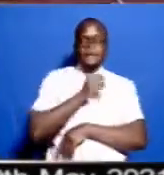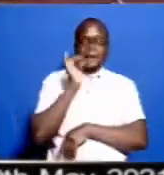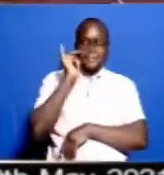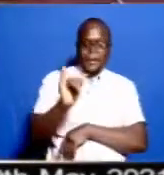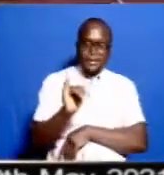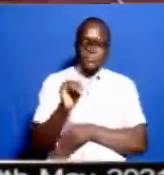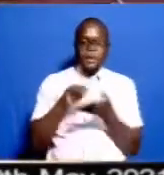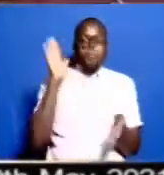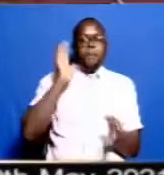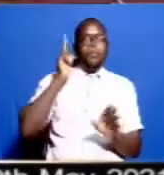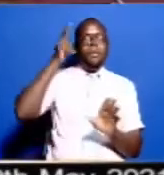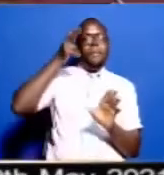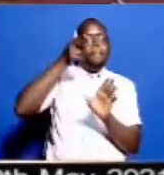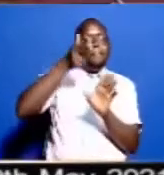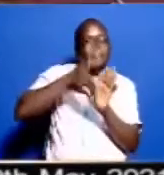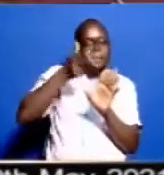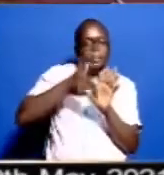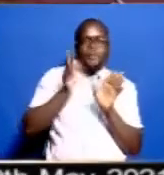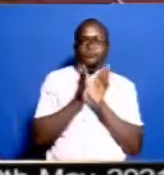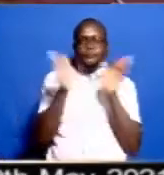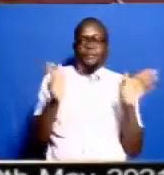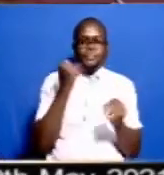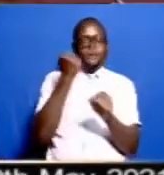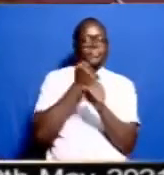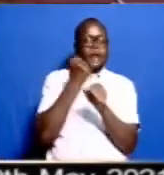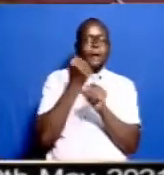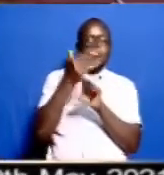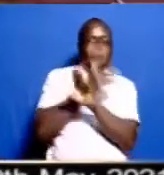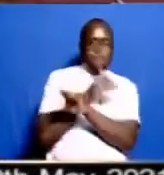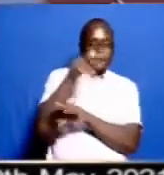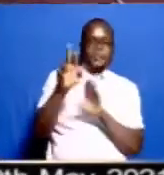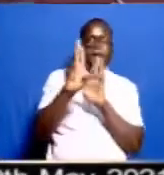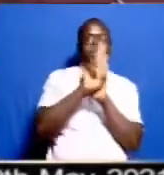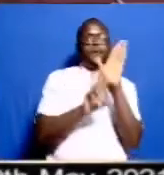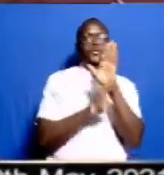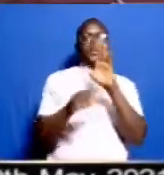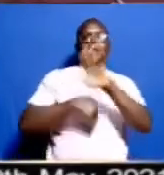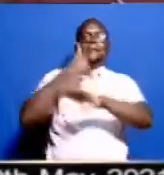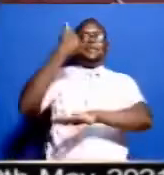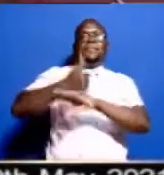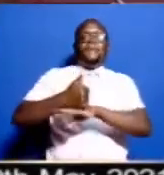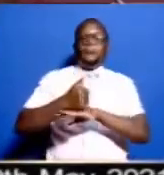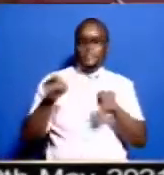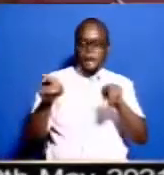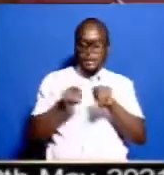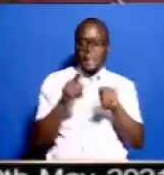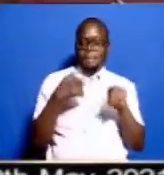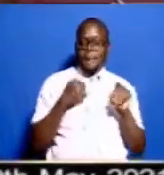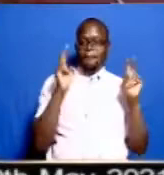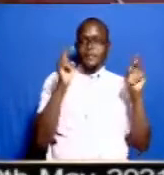thorough public participation was done before these regulations were put in place. And also there was an issue of